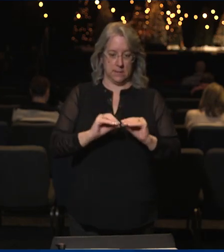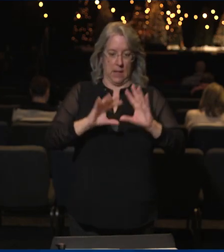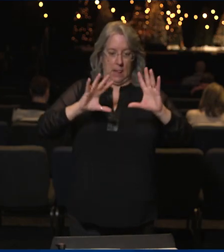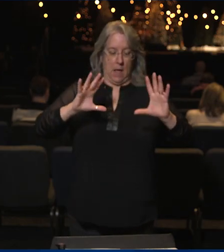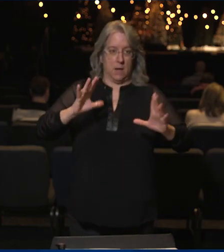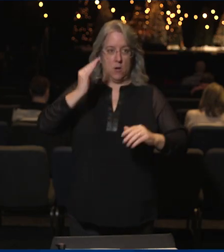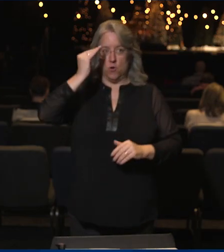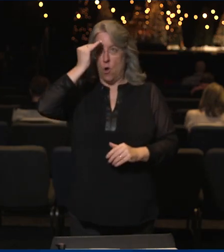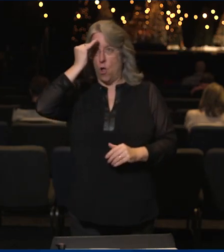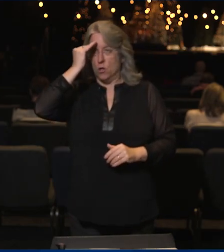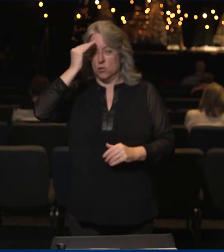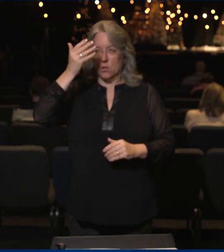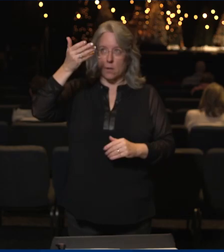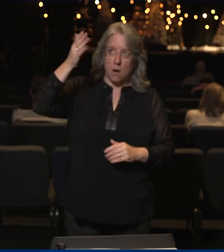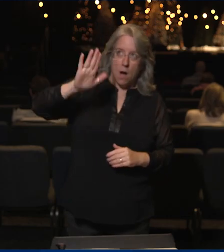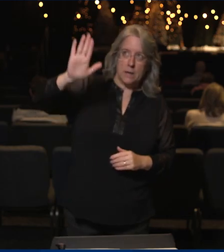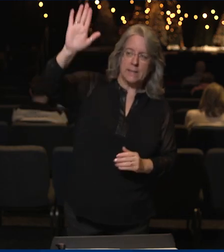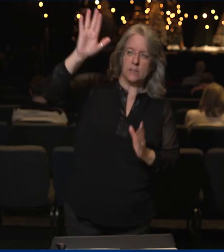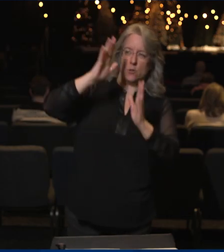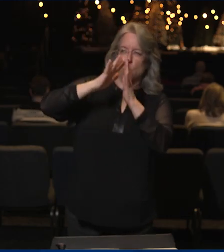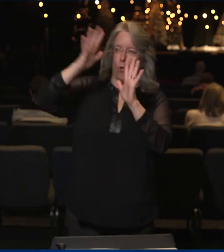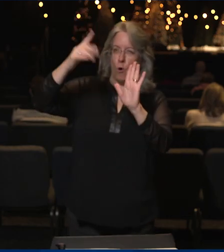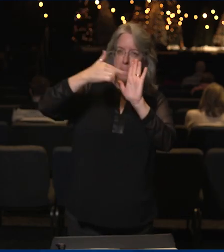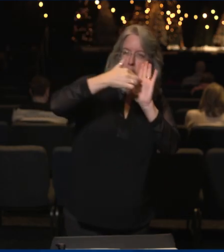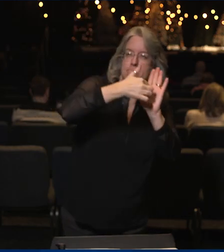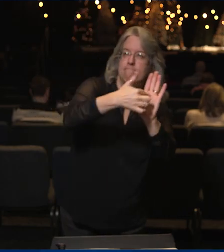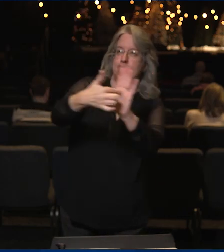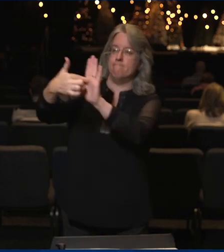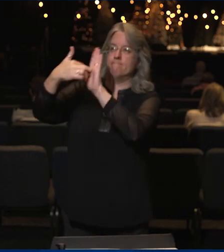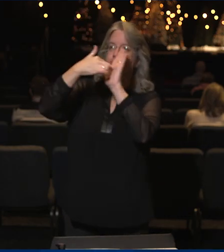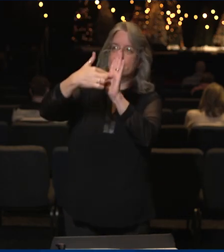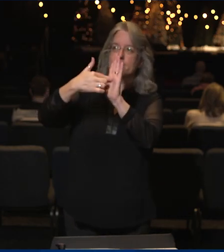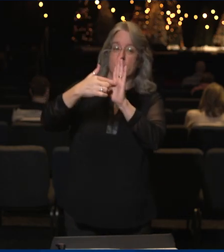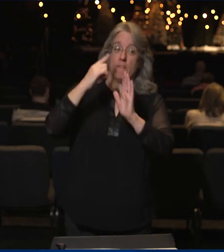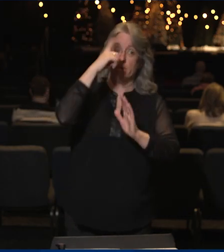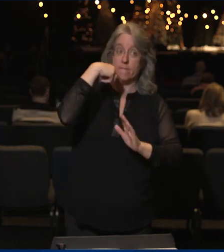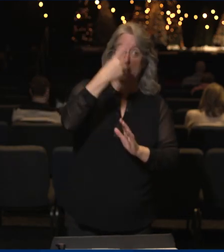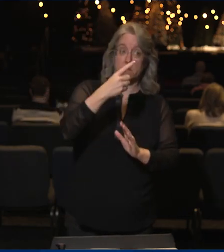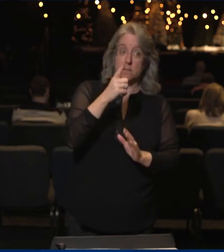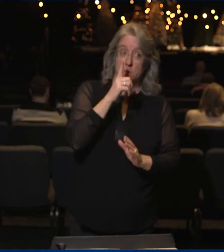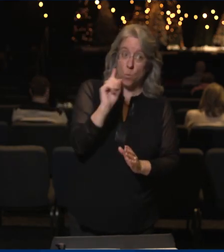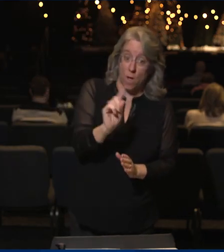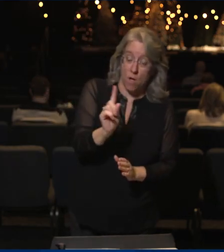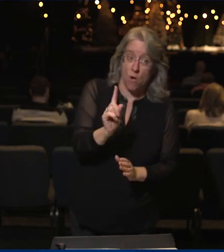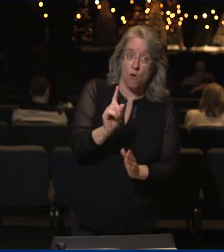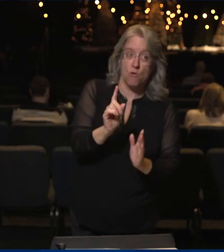knowledge of God's glory displayed on the face of Christ."